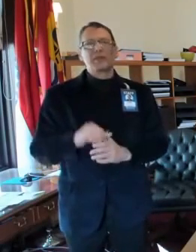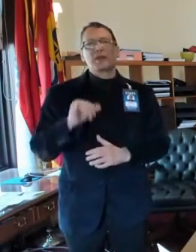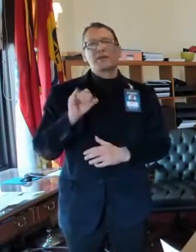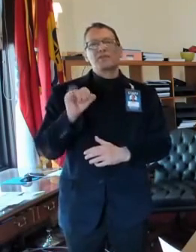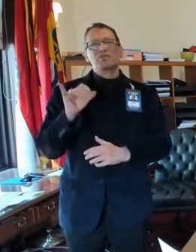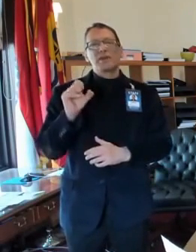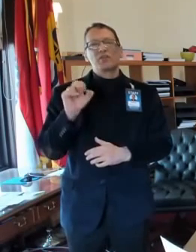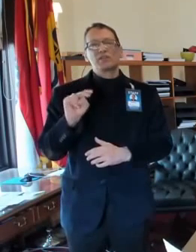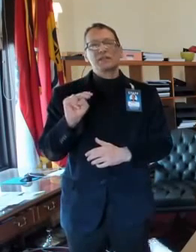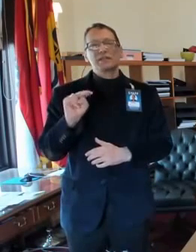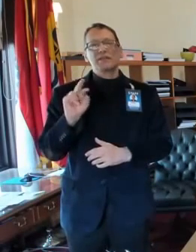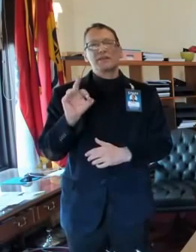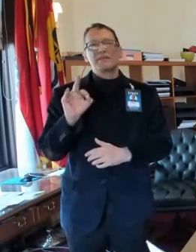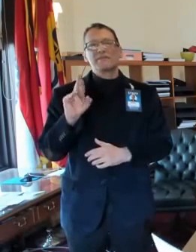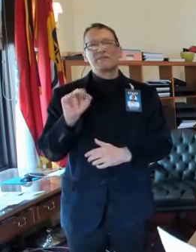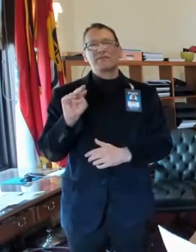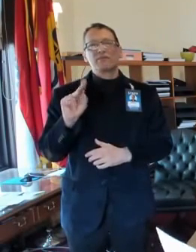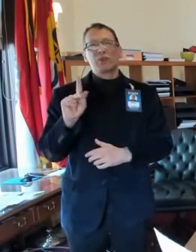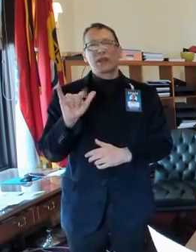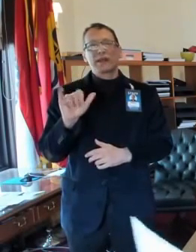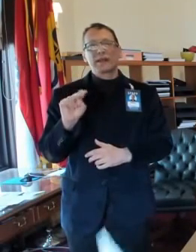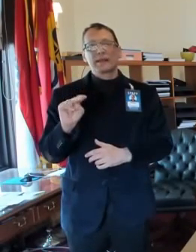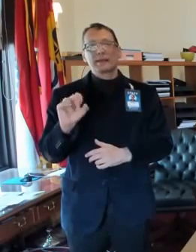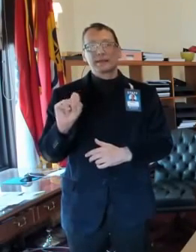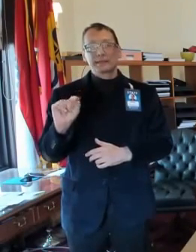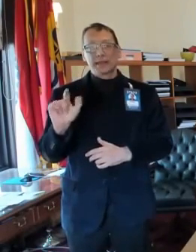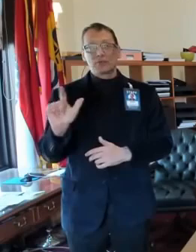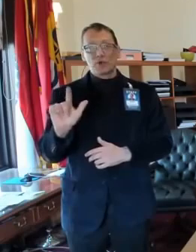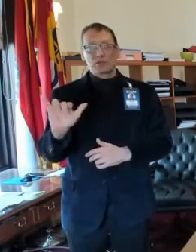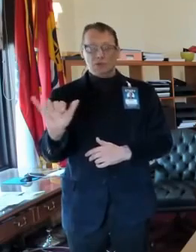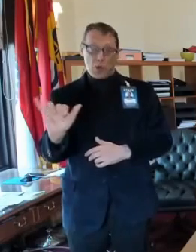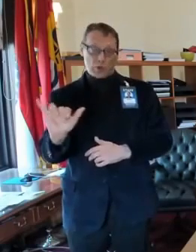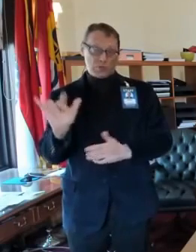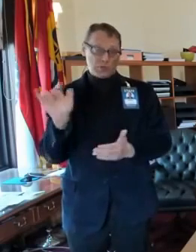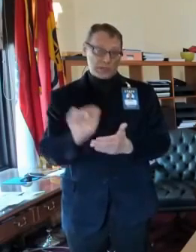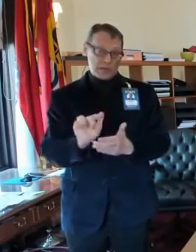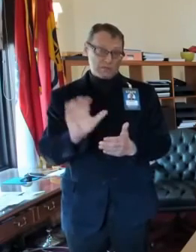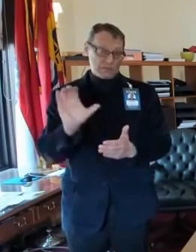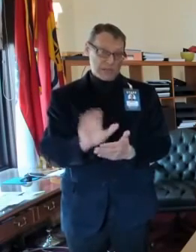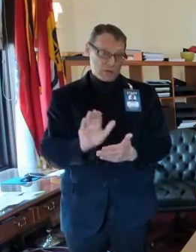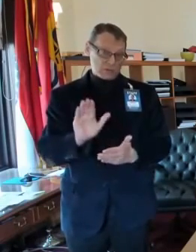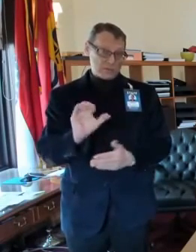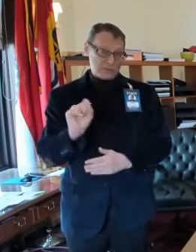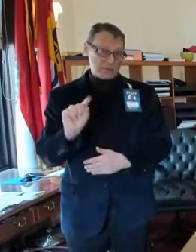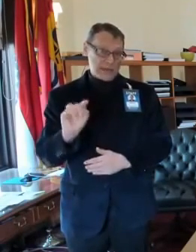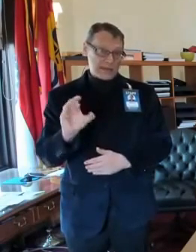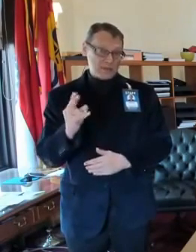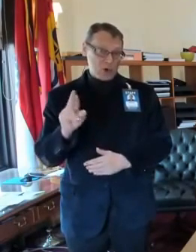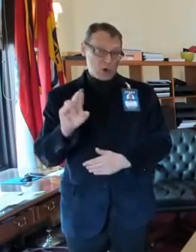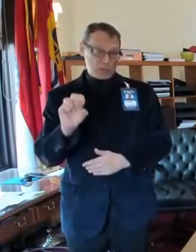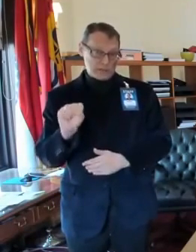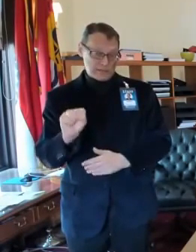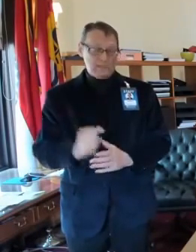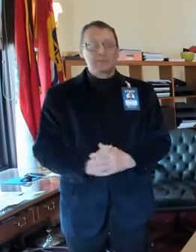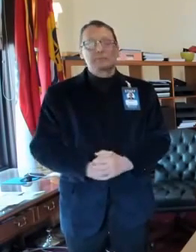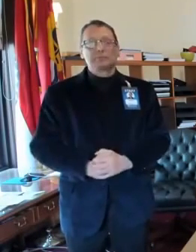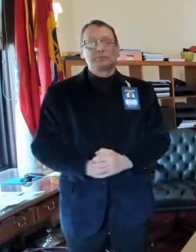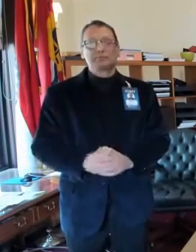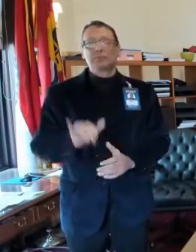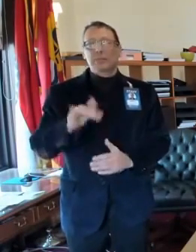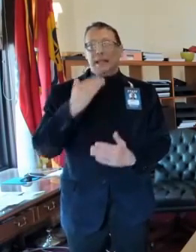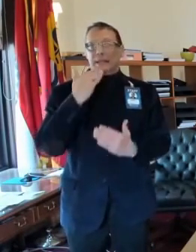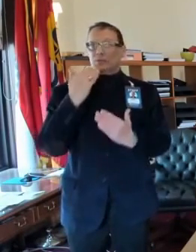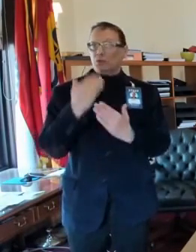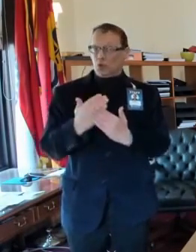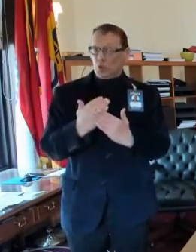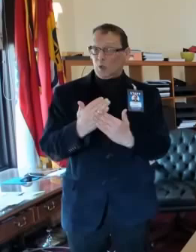Jefferson, Franklin, and St. Charles are down similarly. So that's good. I think that is not